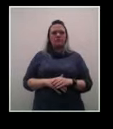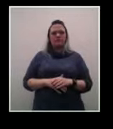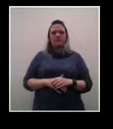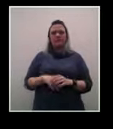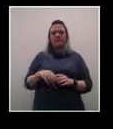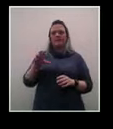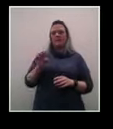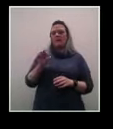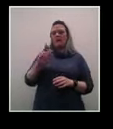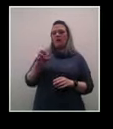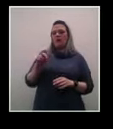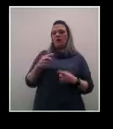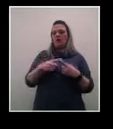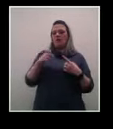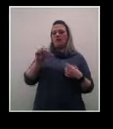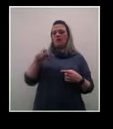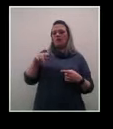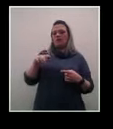from Spectrum?